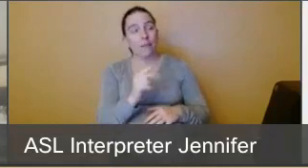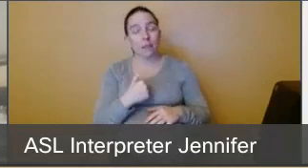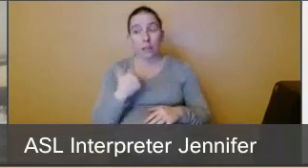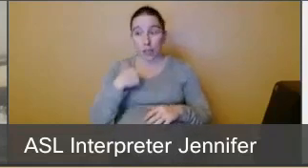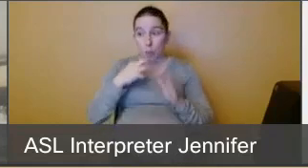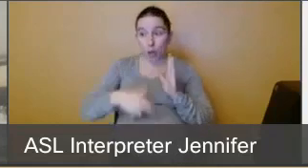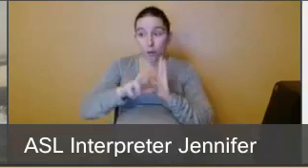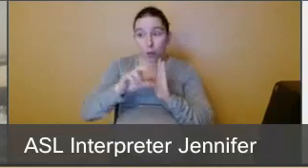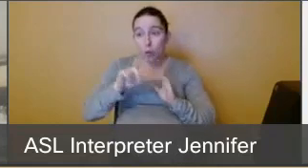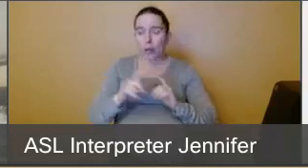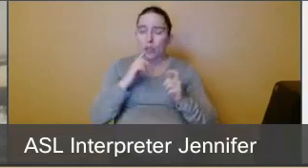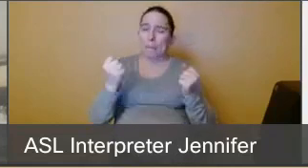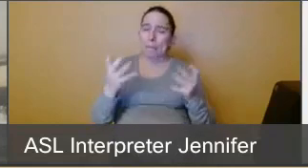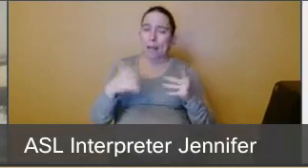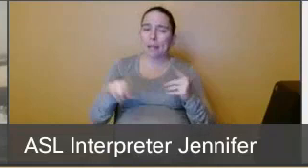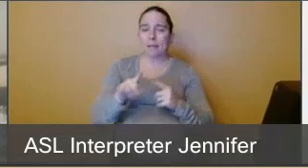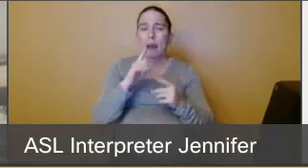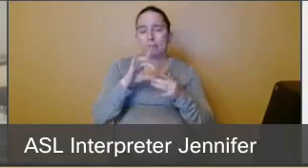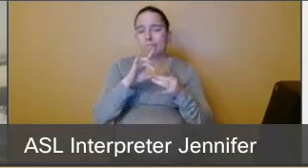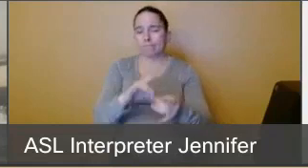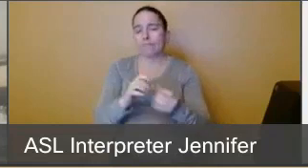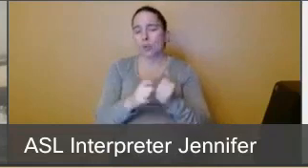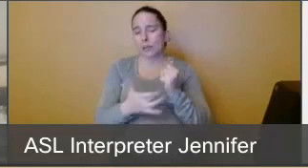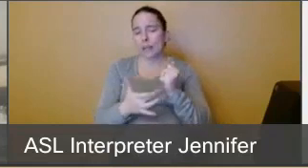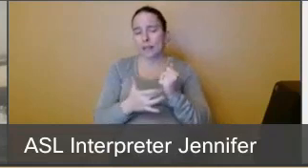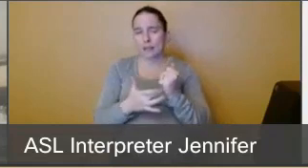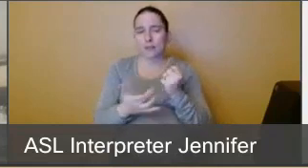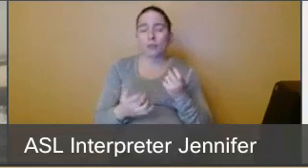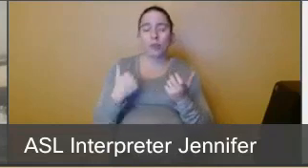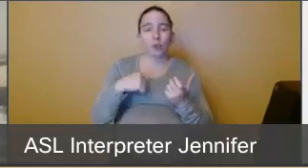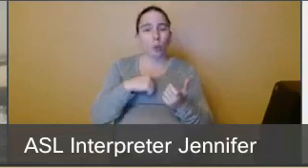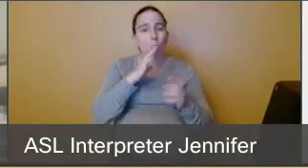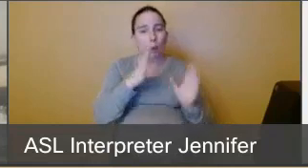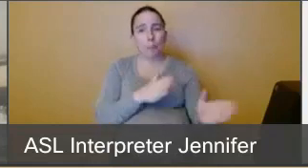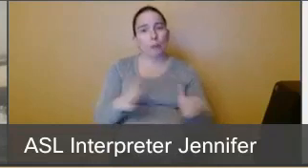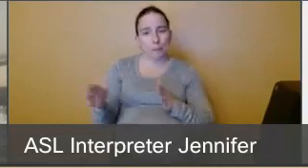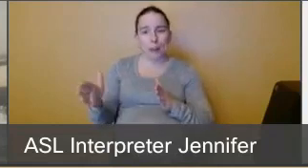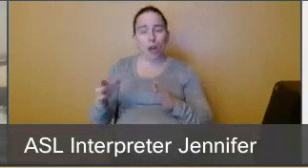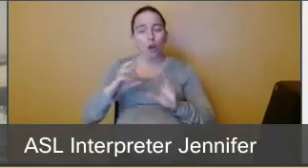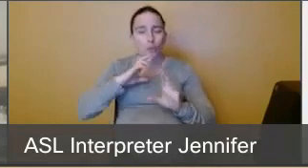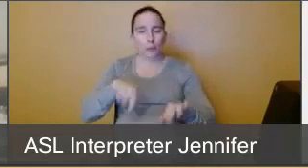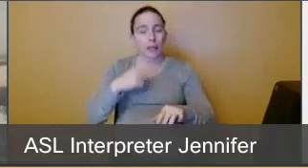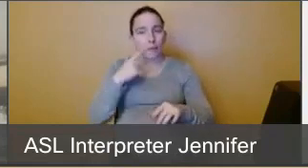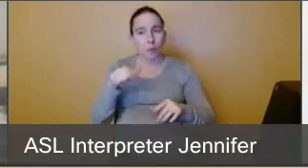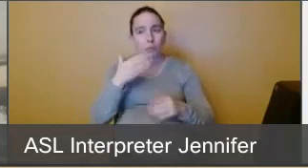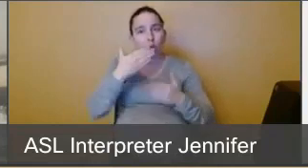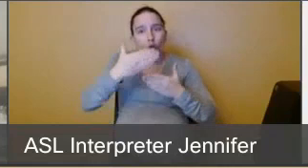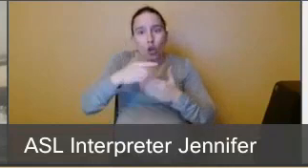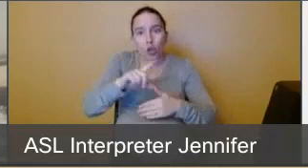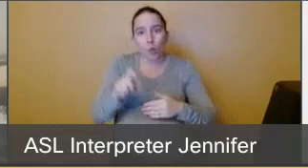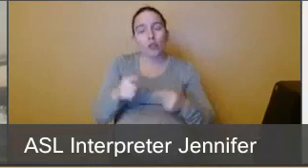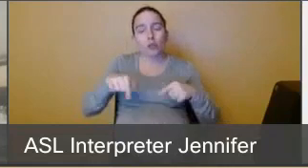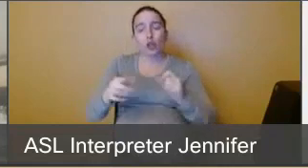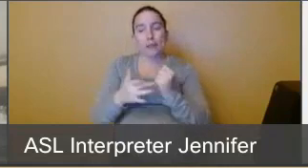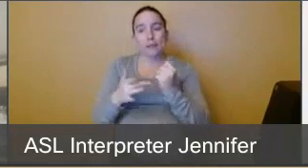questions, many are technical in nature. We will be prepared to respond to these very good questions during the technical